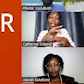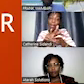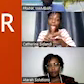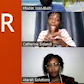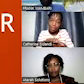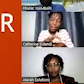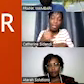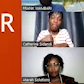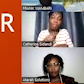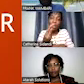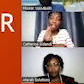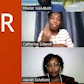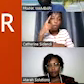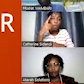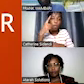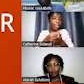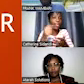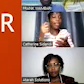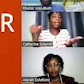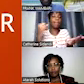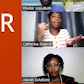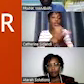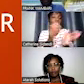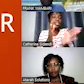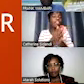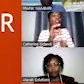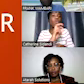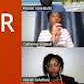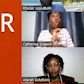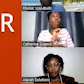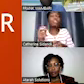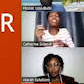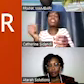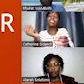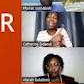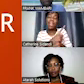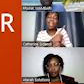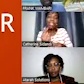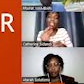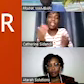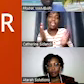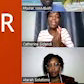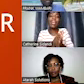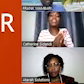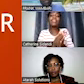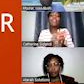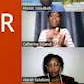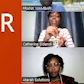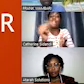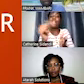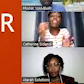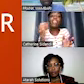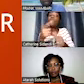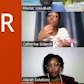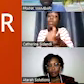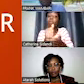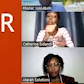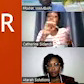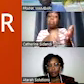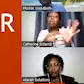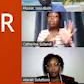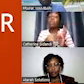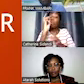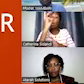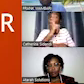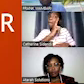pay the employees, and they will be looking for the salaries and wages? And if you don't pay, they will be threatening you. Have you spoken to your bank